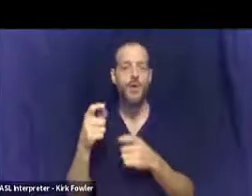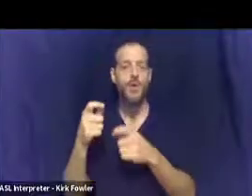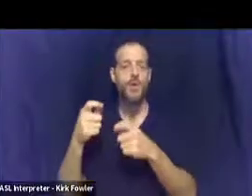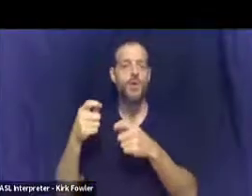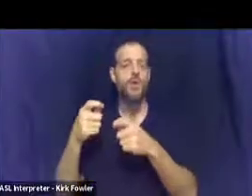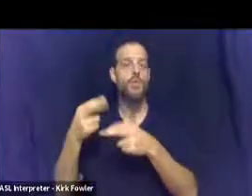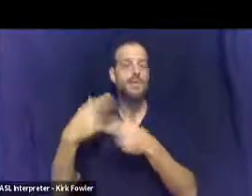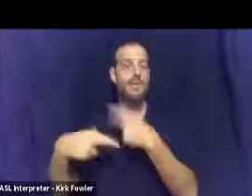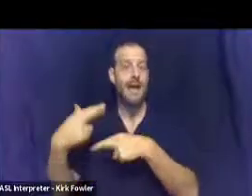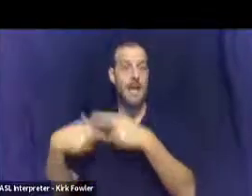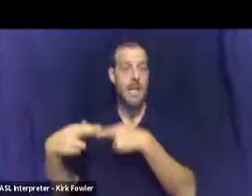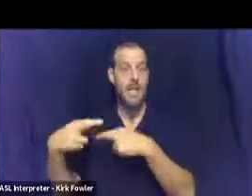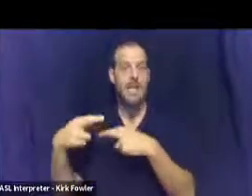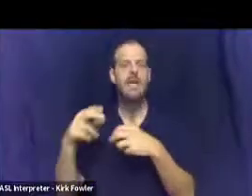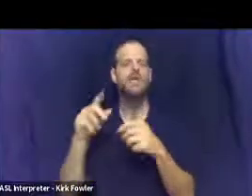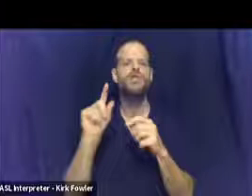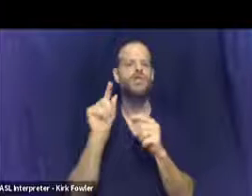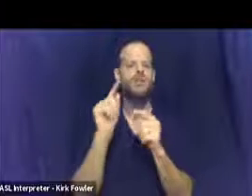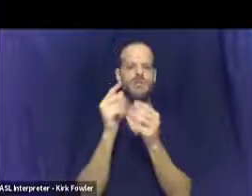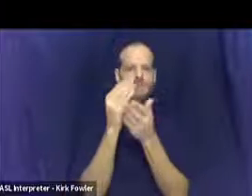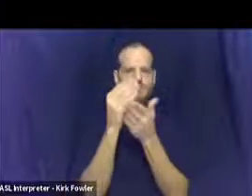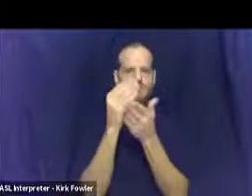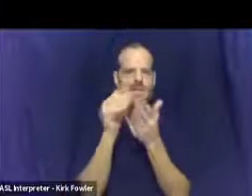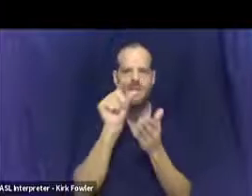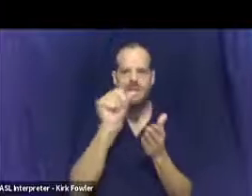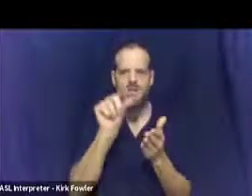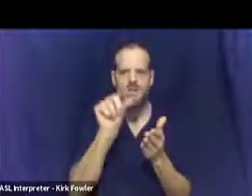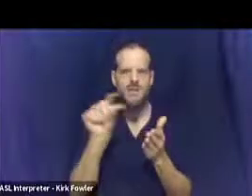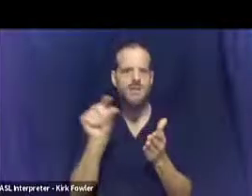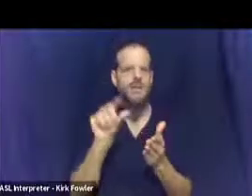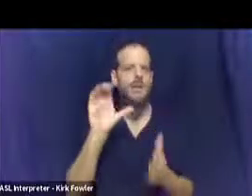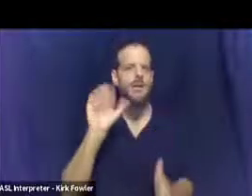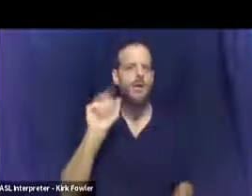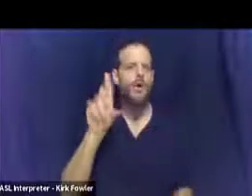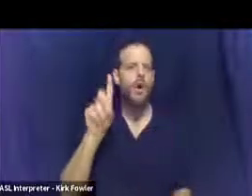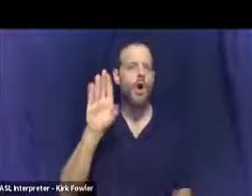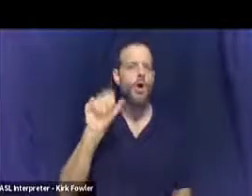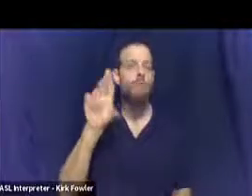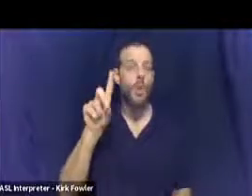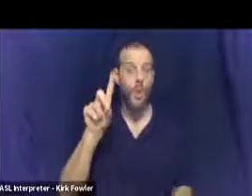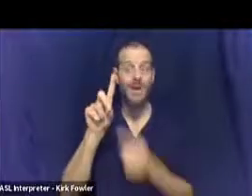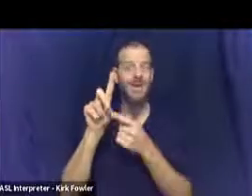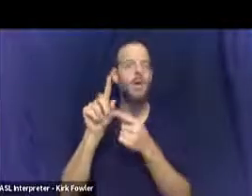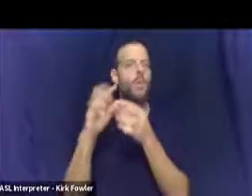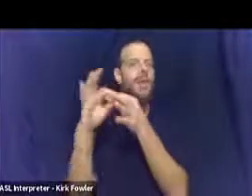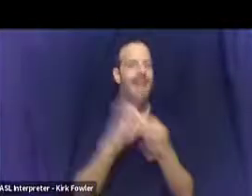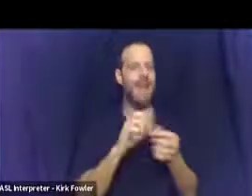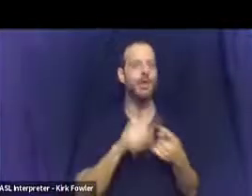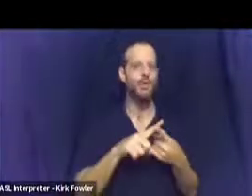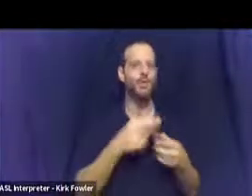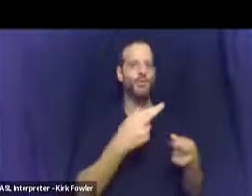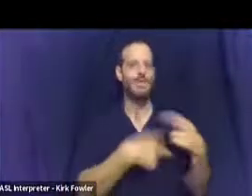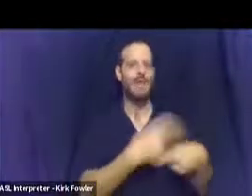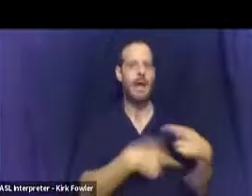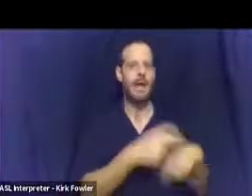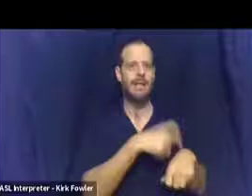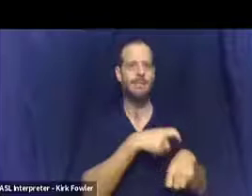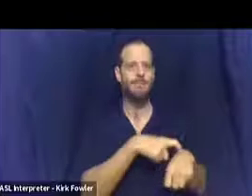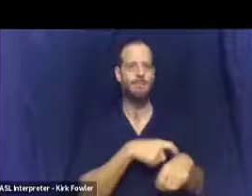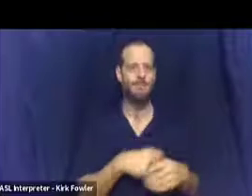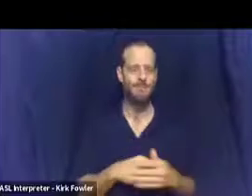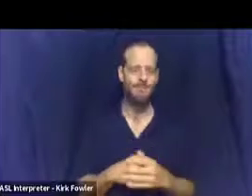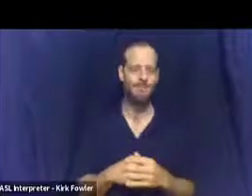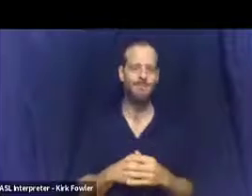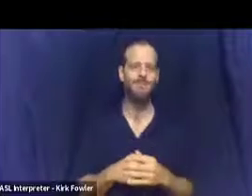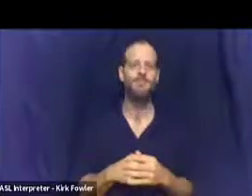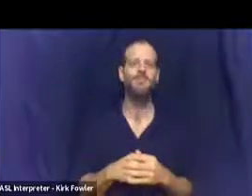pieces of cardboard stacked up. But again, all meaningful to the activities that he's completing. And again, you can